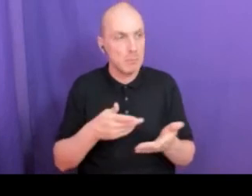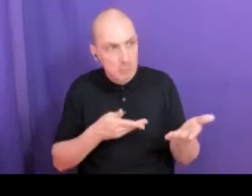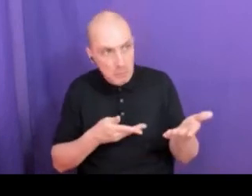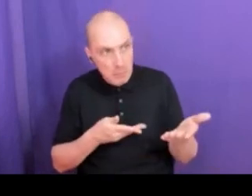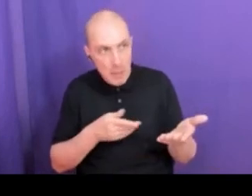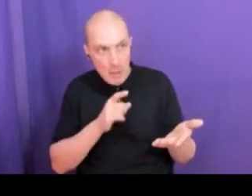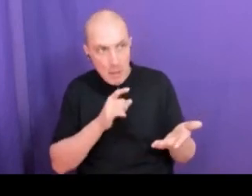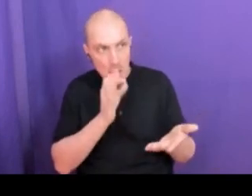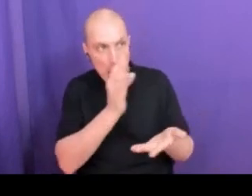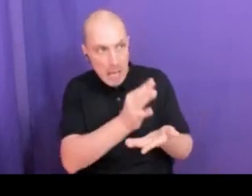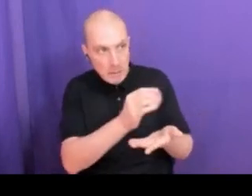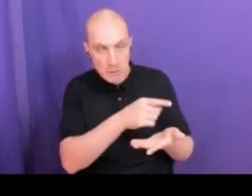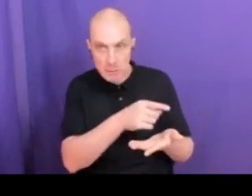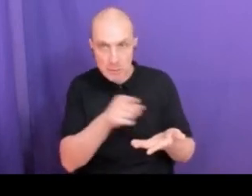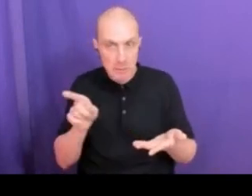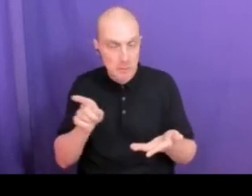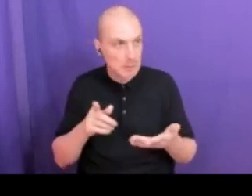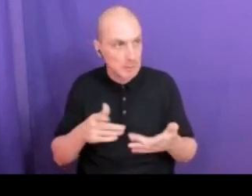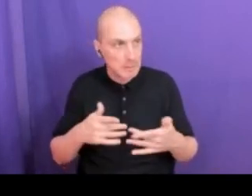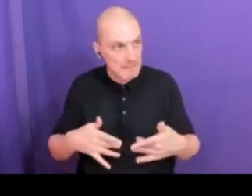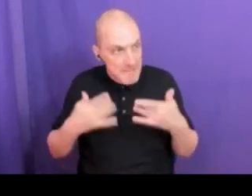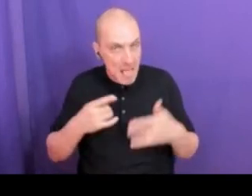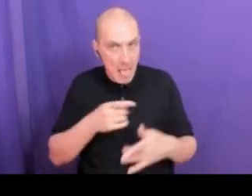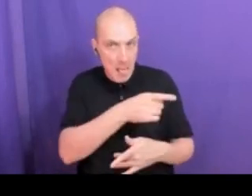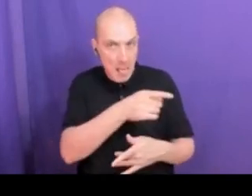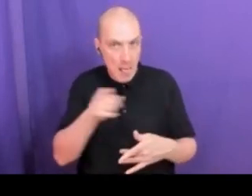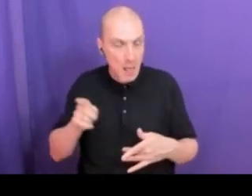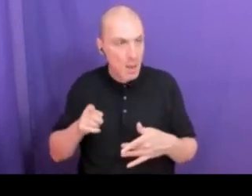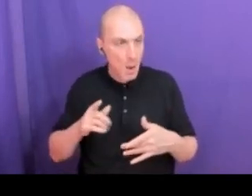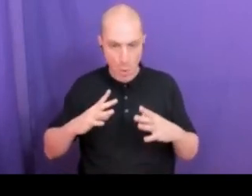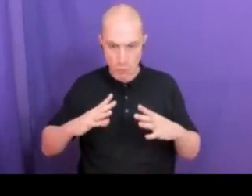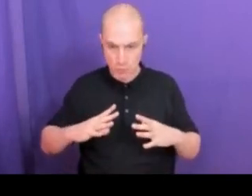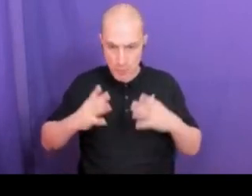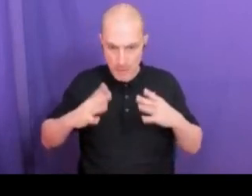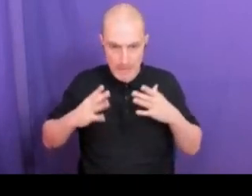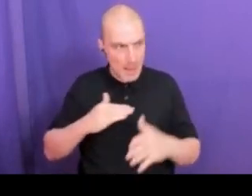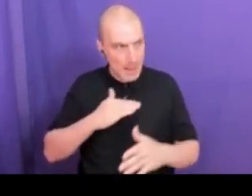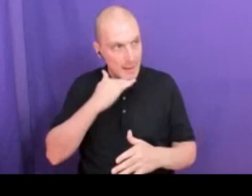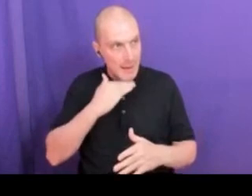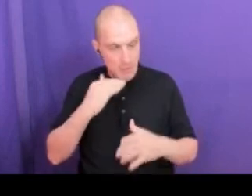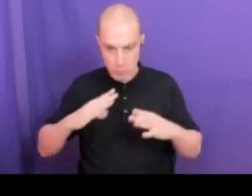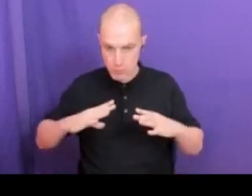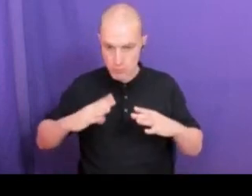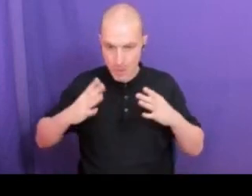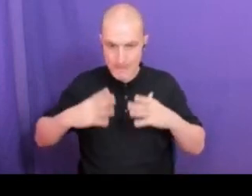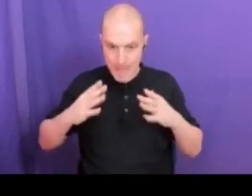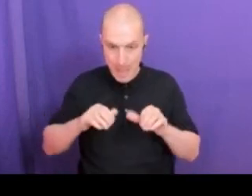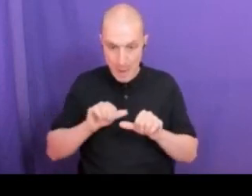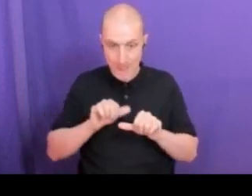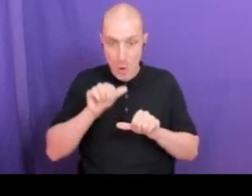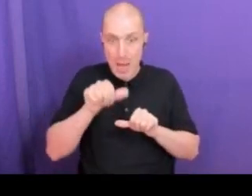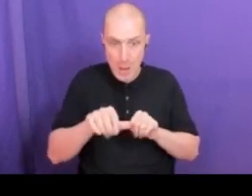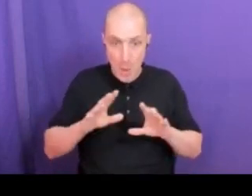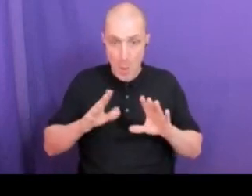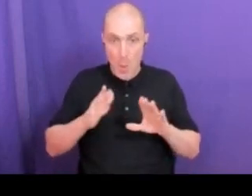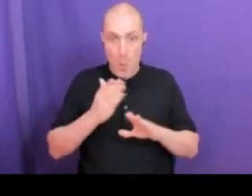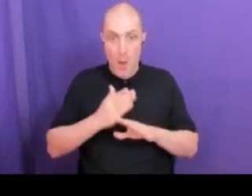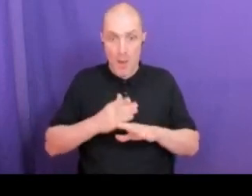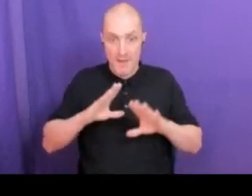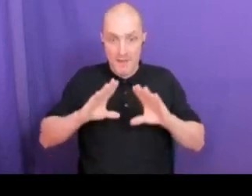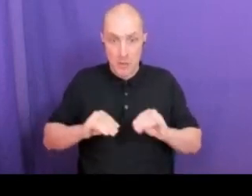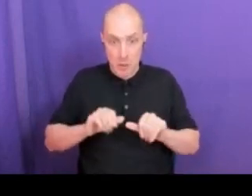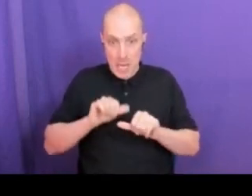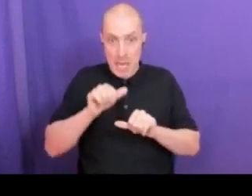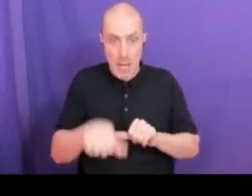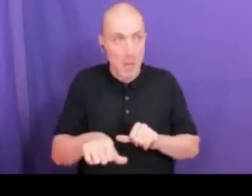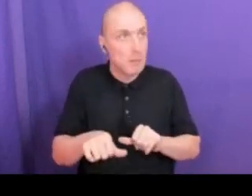well prepared for that transition at the moment, or if there's more we could do there. Yeah, no, great question. So we have a number of